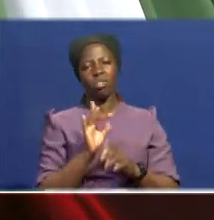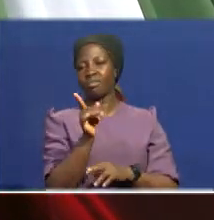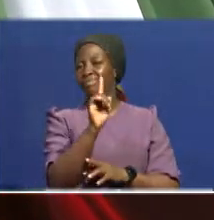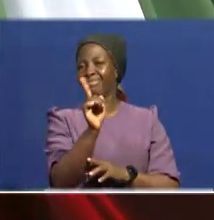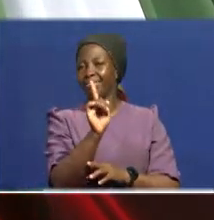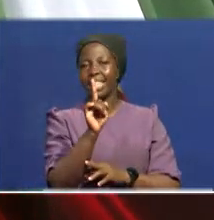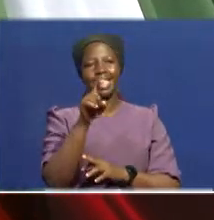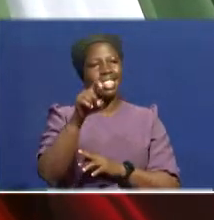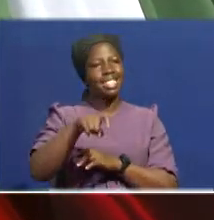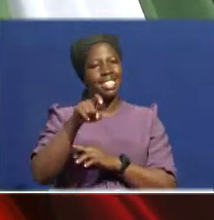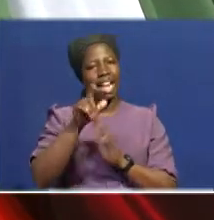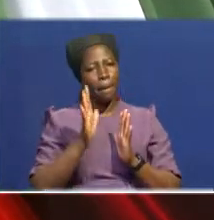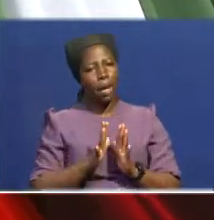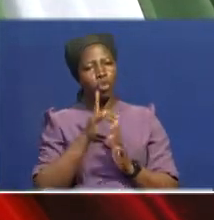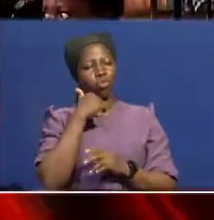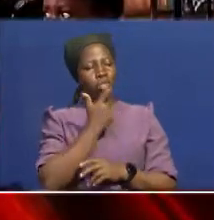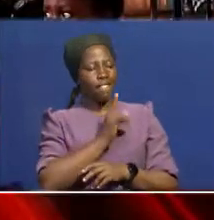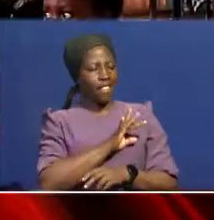Haitaki mtu mwoga.